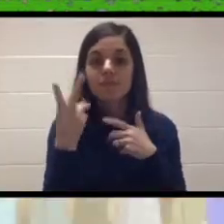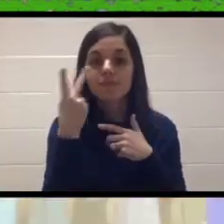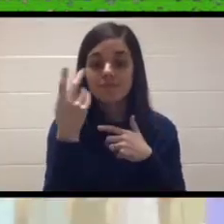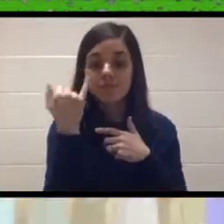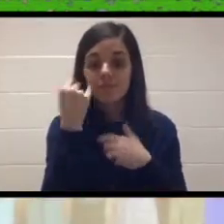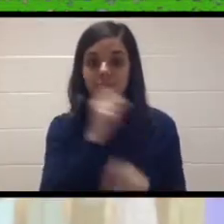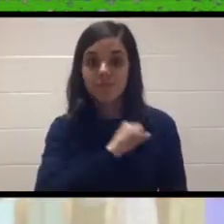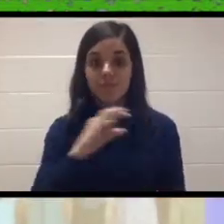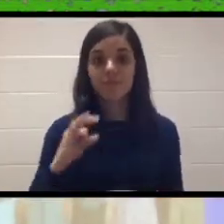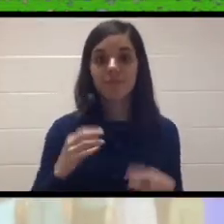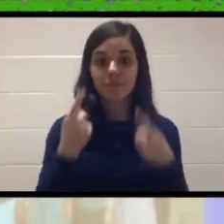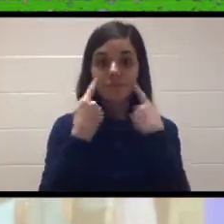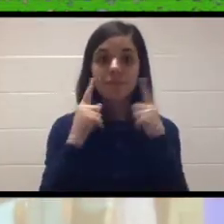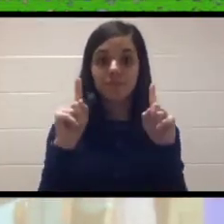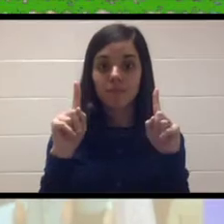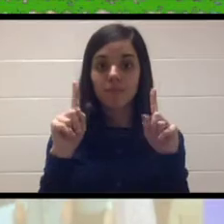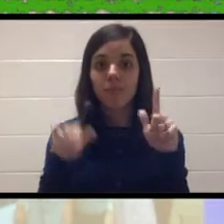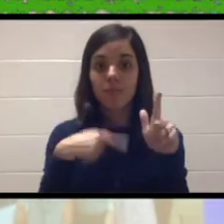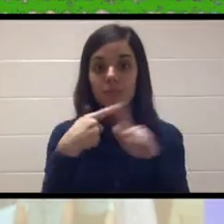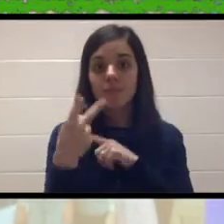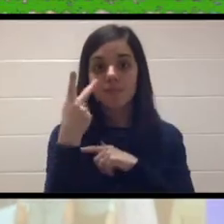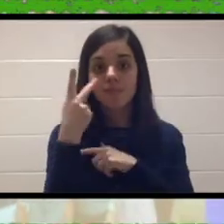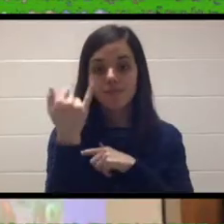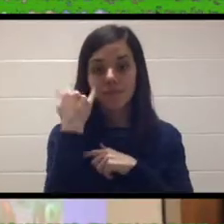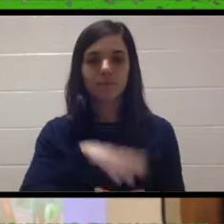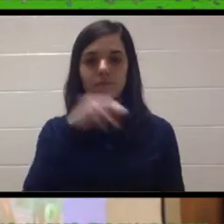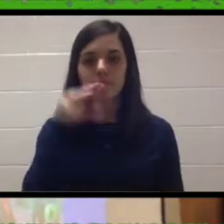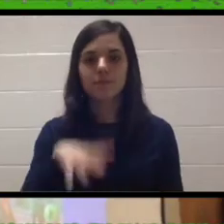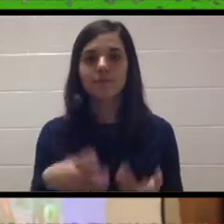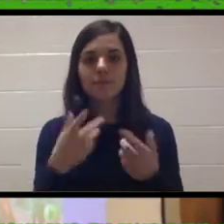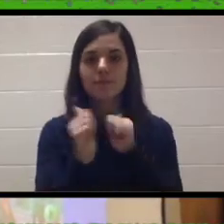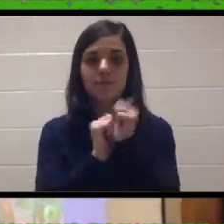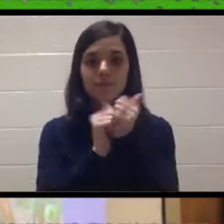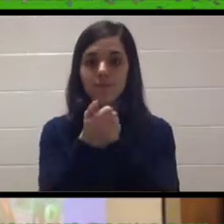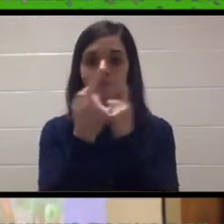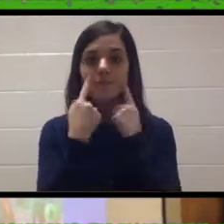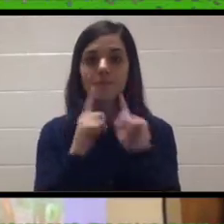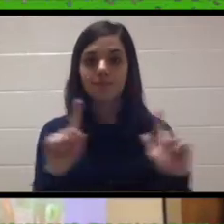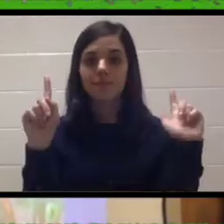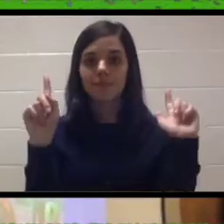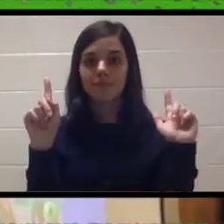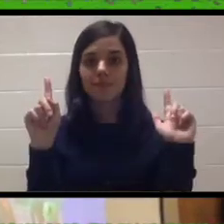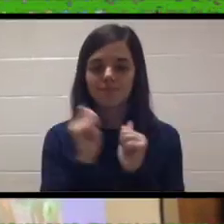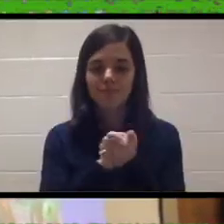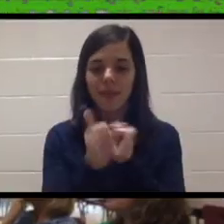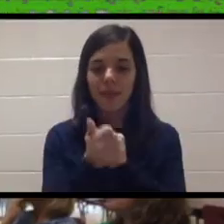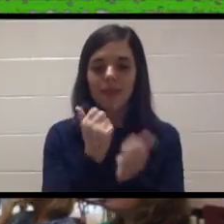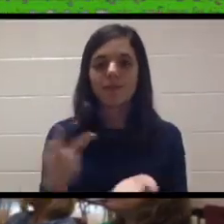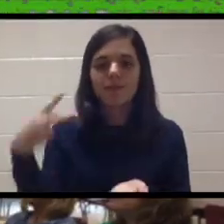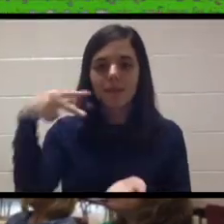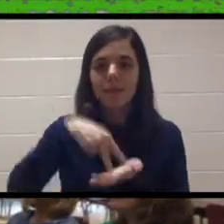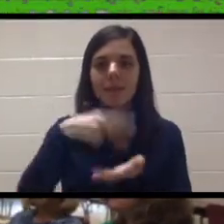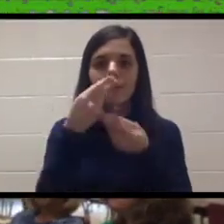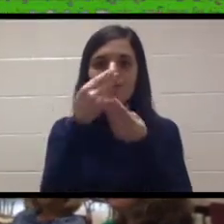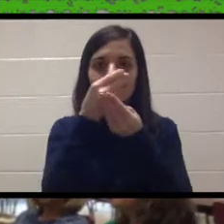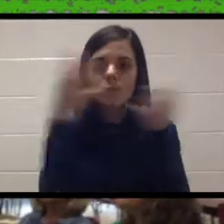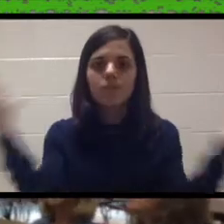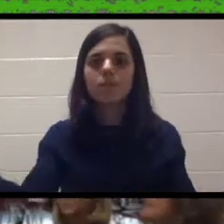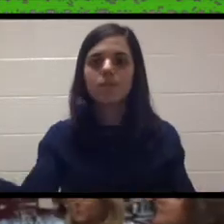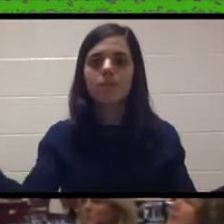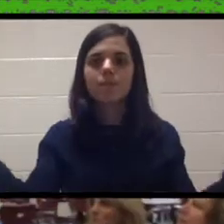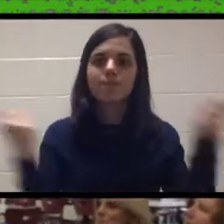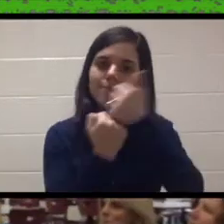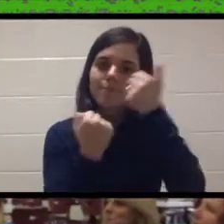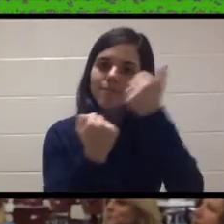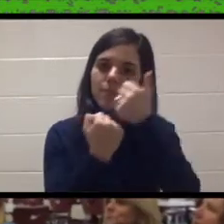After that we see if any staff have any announcements. Then we see if any students have any sports announcements. Our student athletes stand up